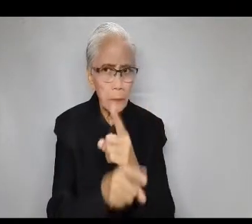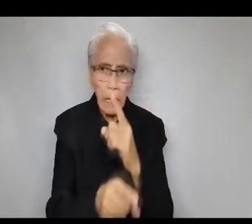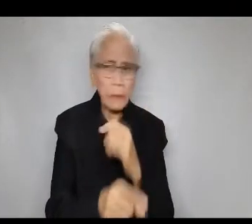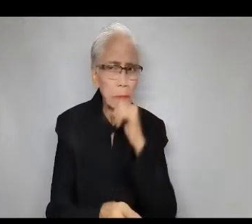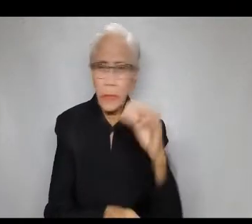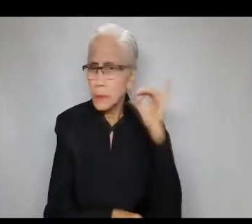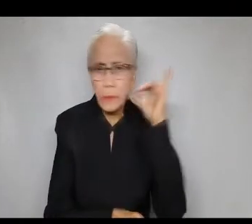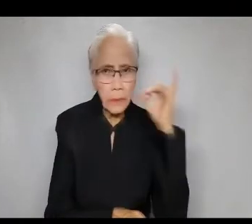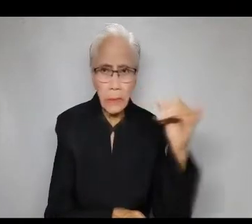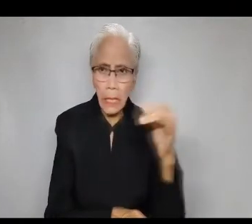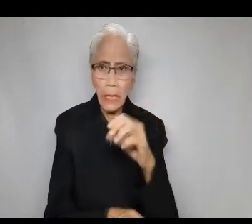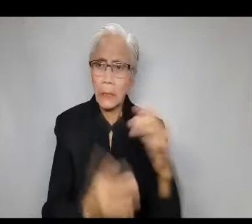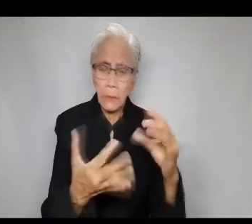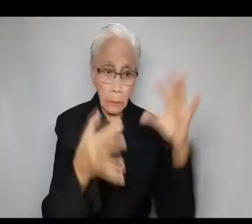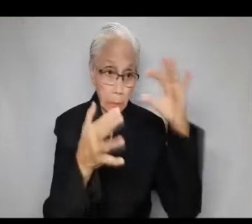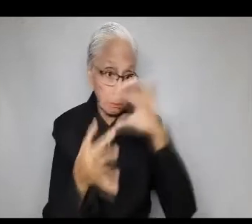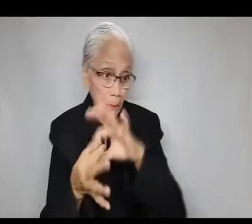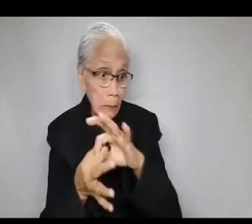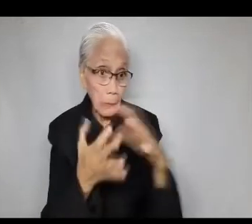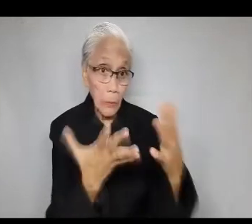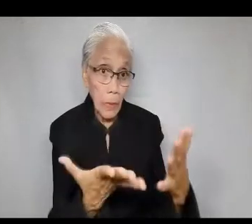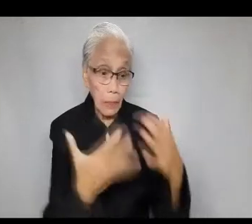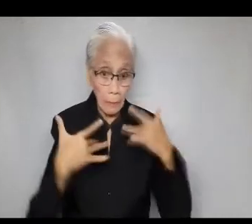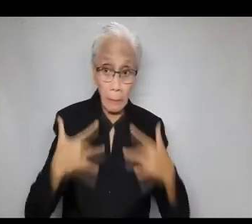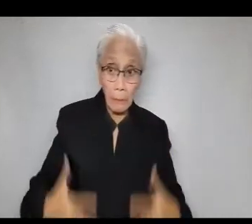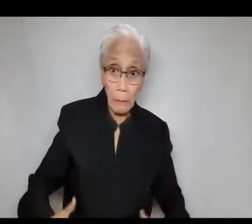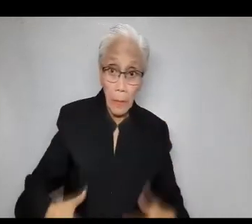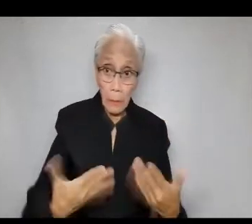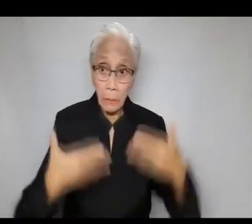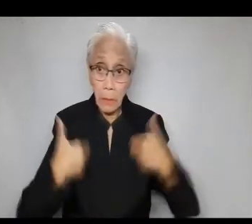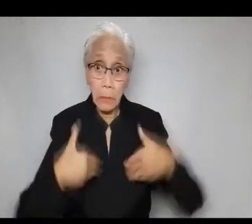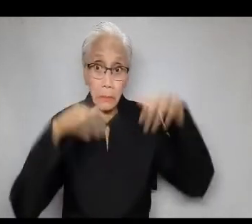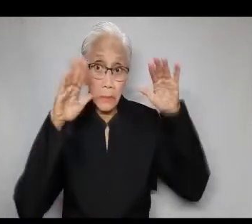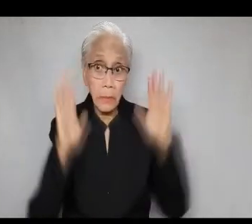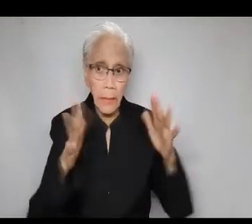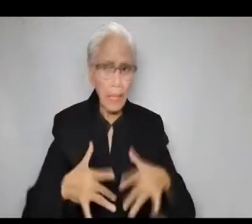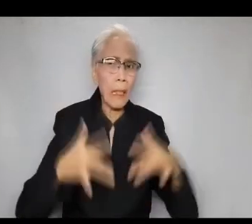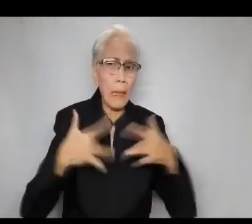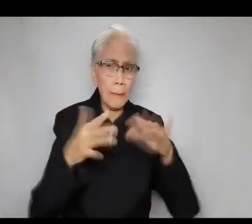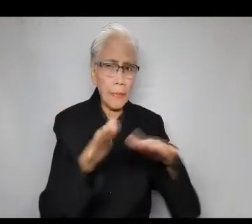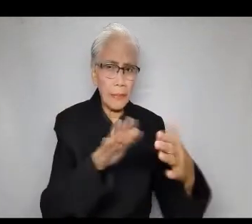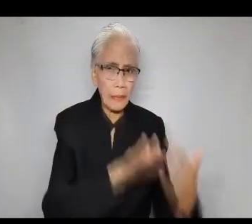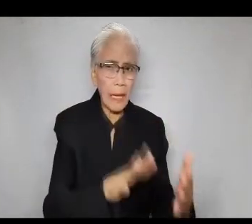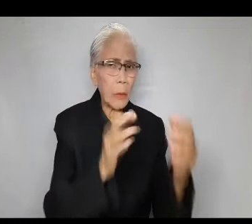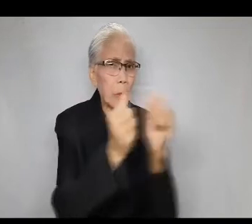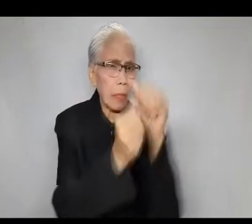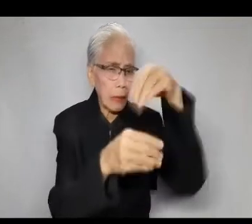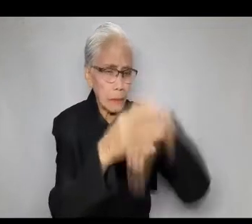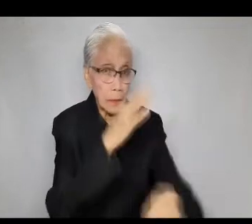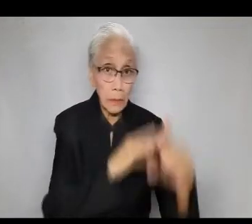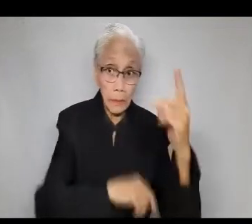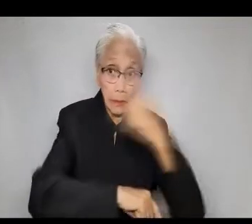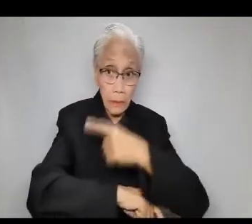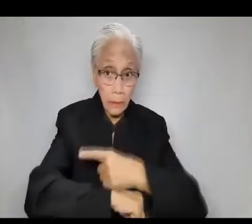It isn't suicide, it isn't linked to depression, but the act of giving up on life and dying usually within days,